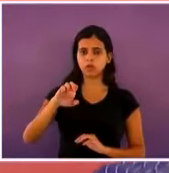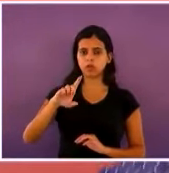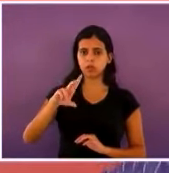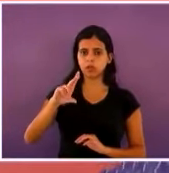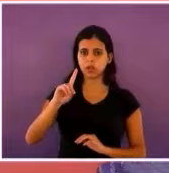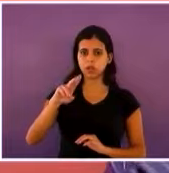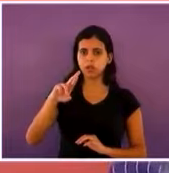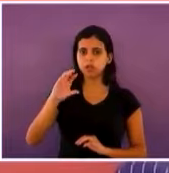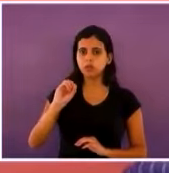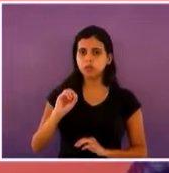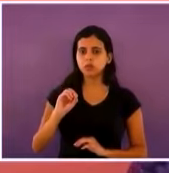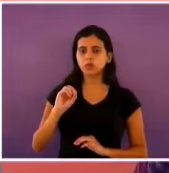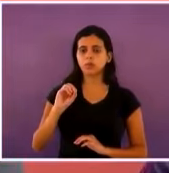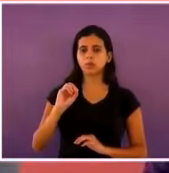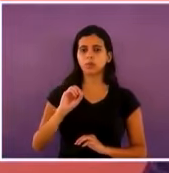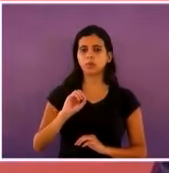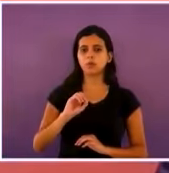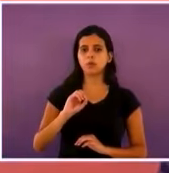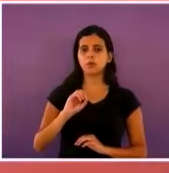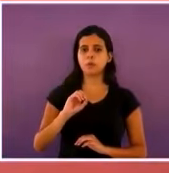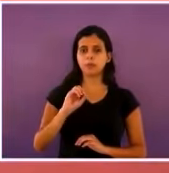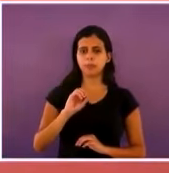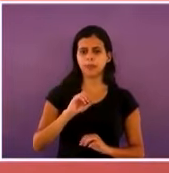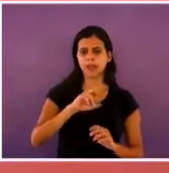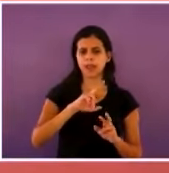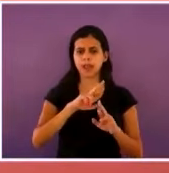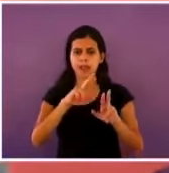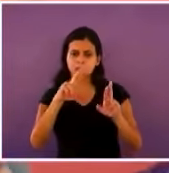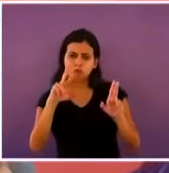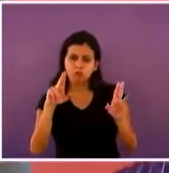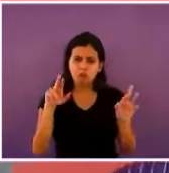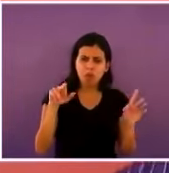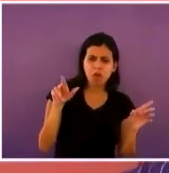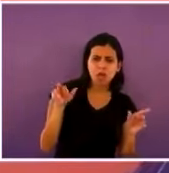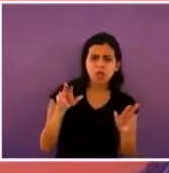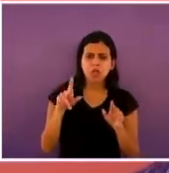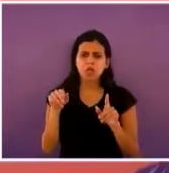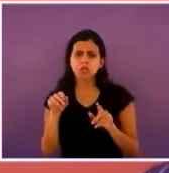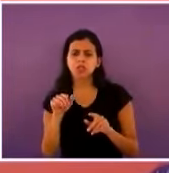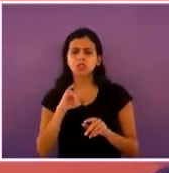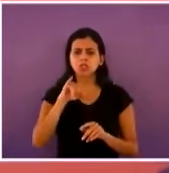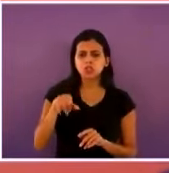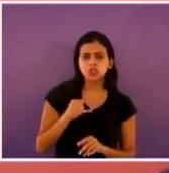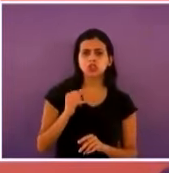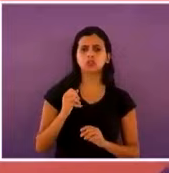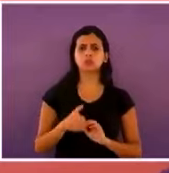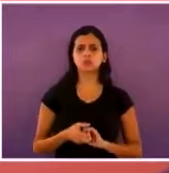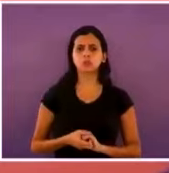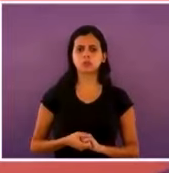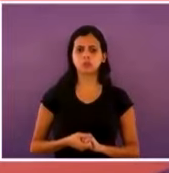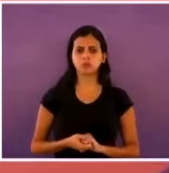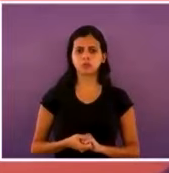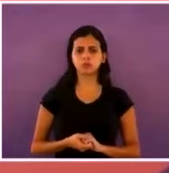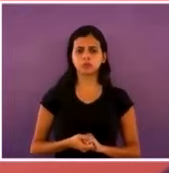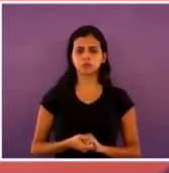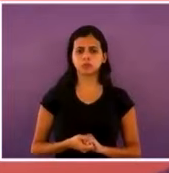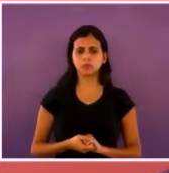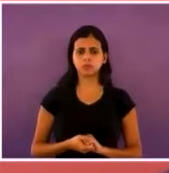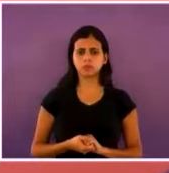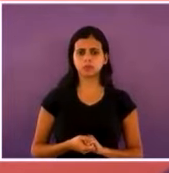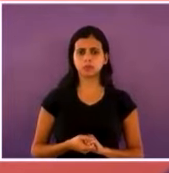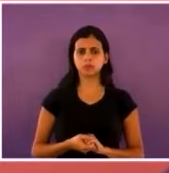geométrica irregular com diferentes ângulos. Unlike previous popes who talked about unity as